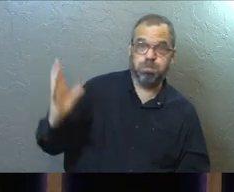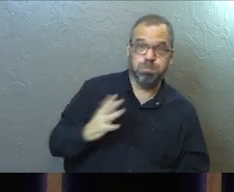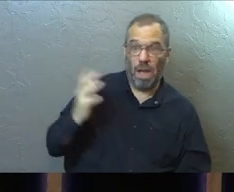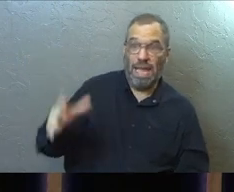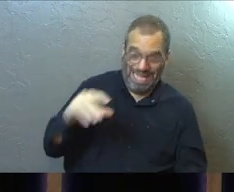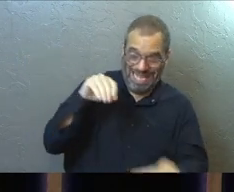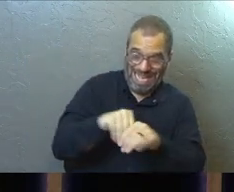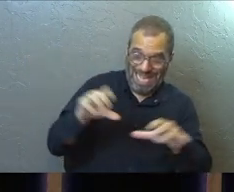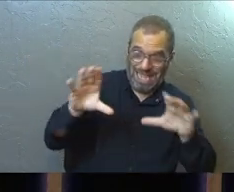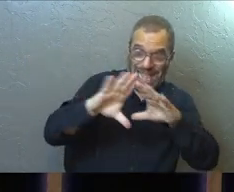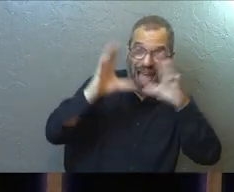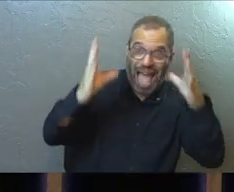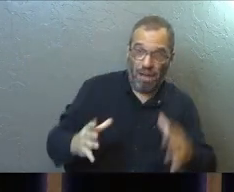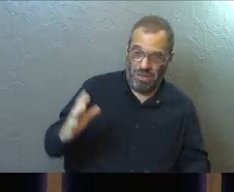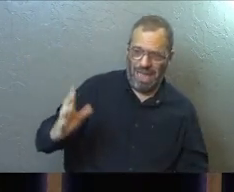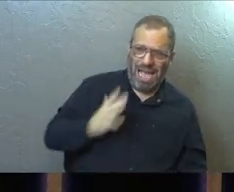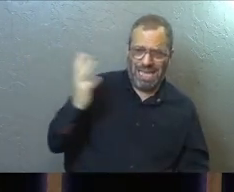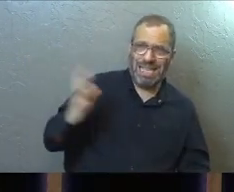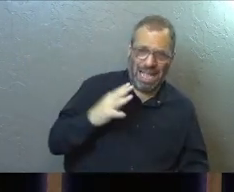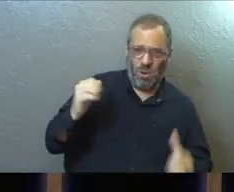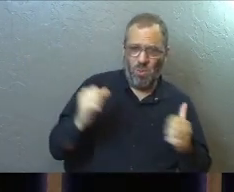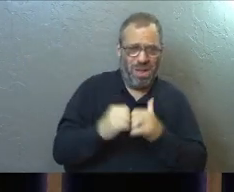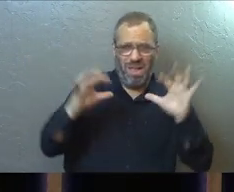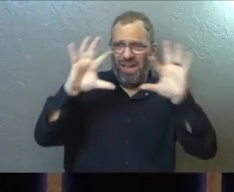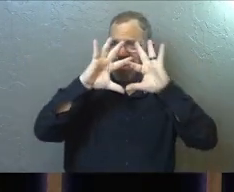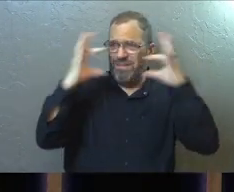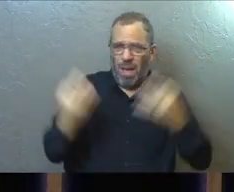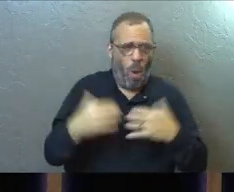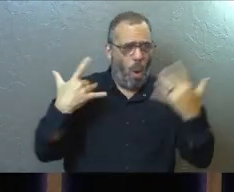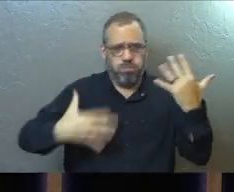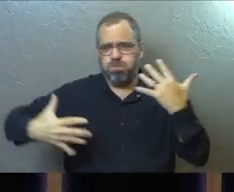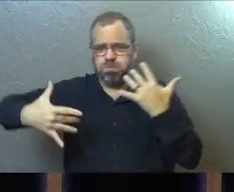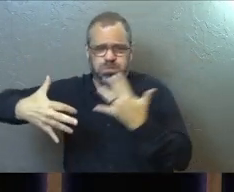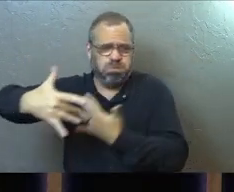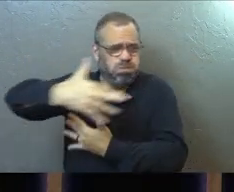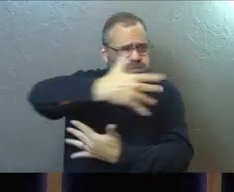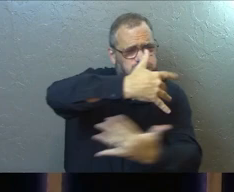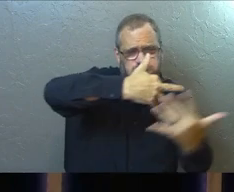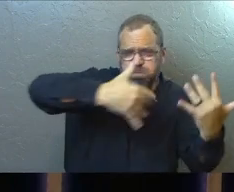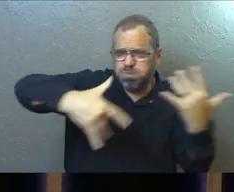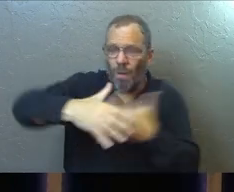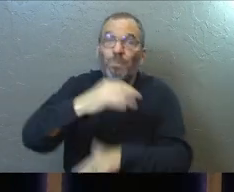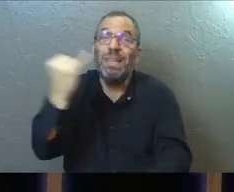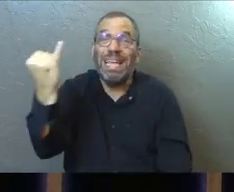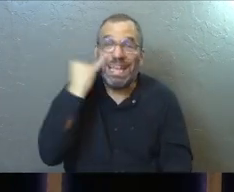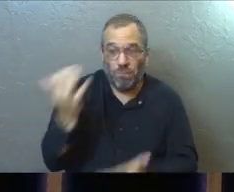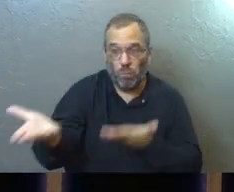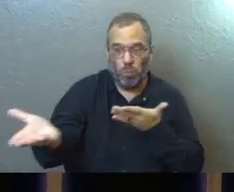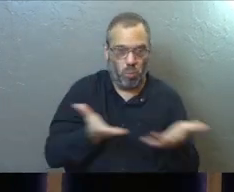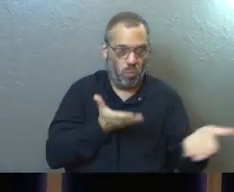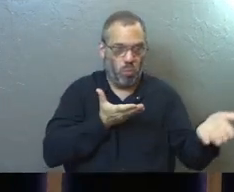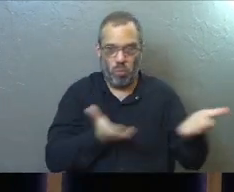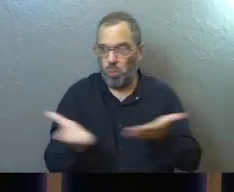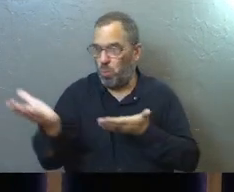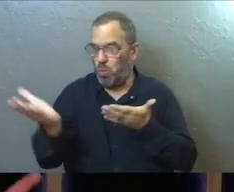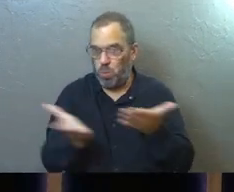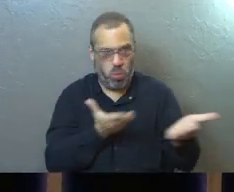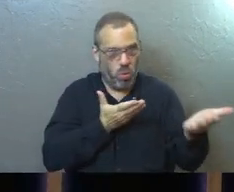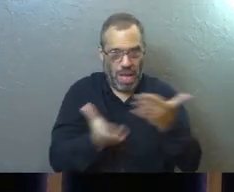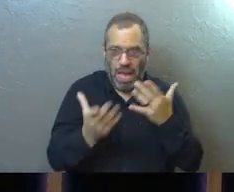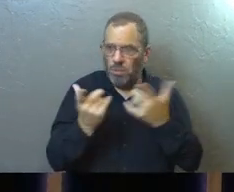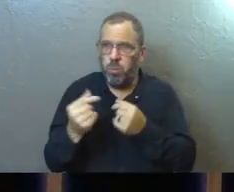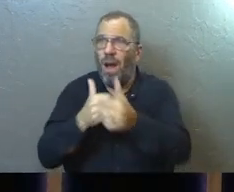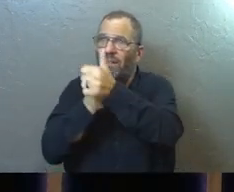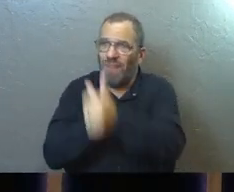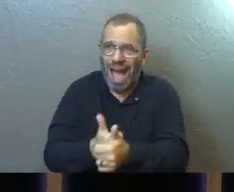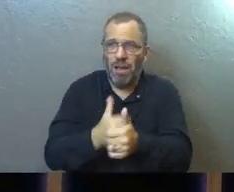get to be in the house and you get to be around this amazing family in this amazing place as long as you serve, as long as you do